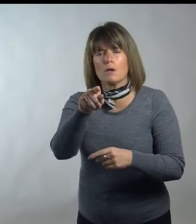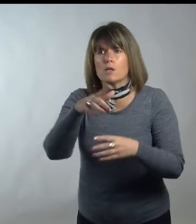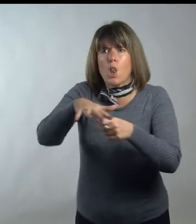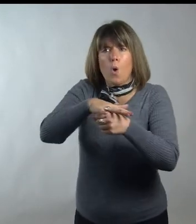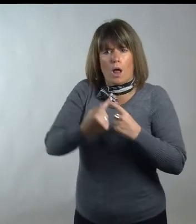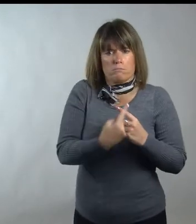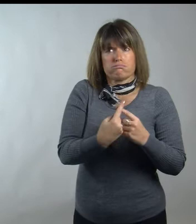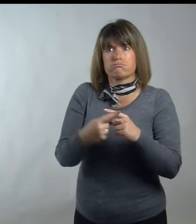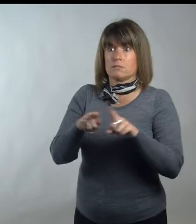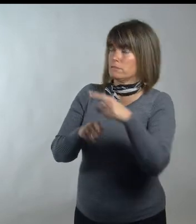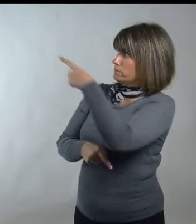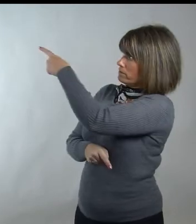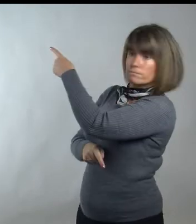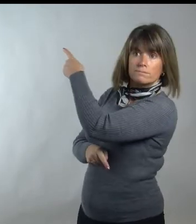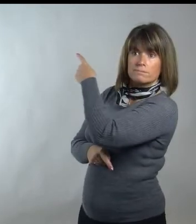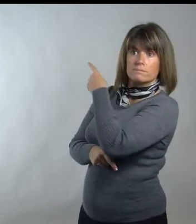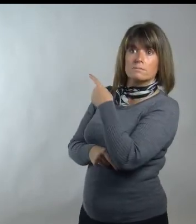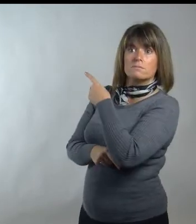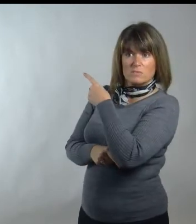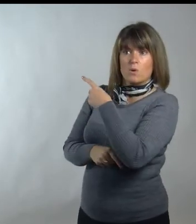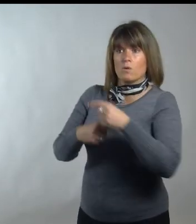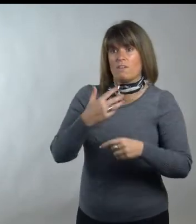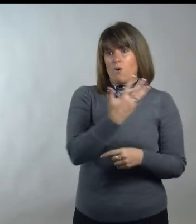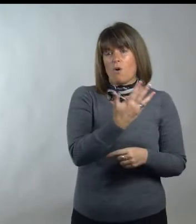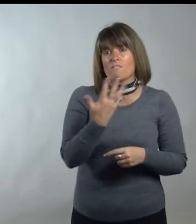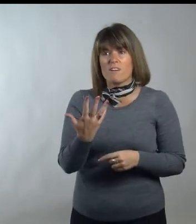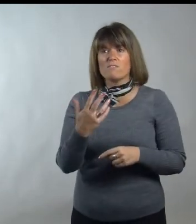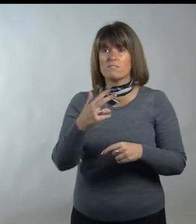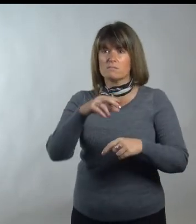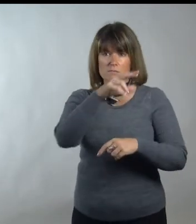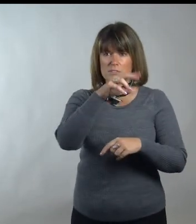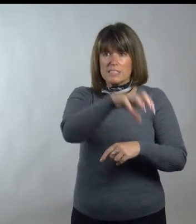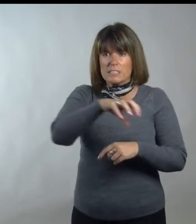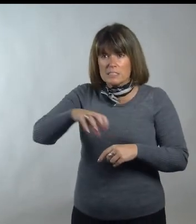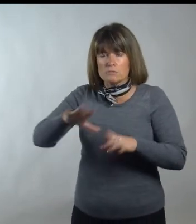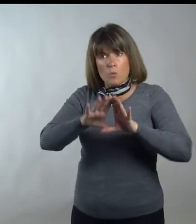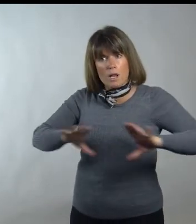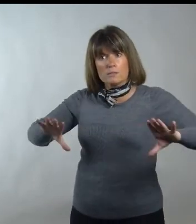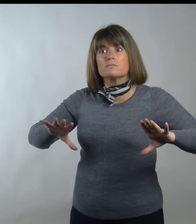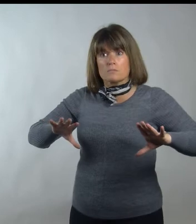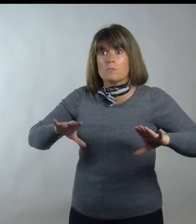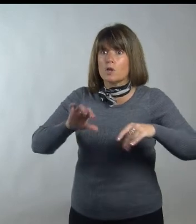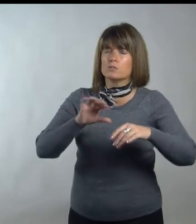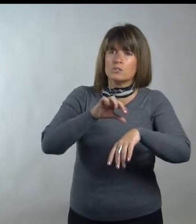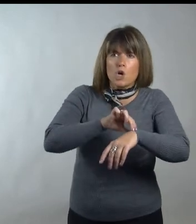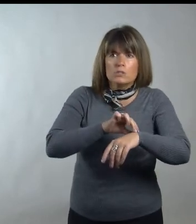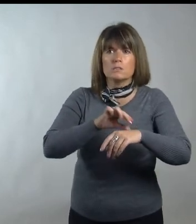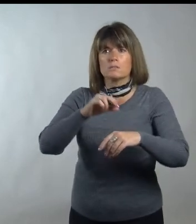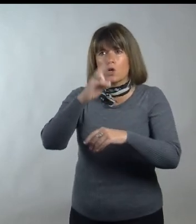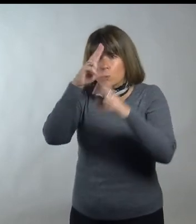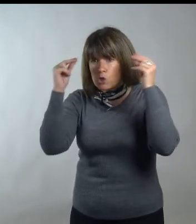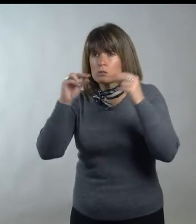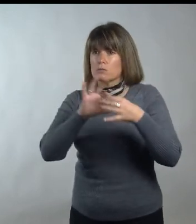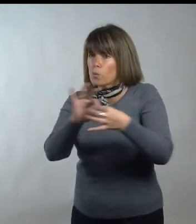centres of excellence across South Wales. We have been working with doctors and nurses from other health boards on that idea through the South Wales